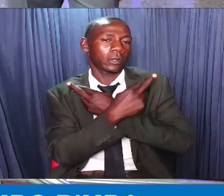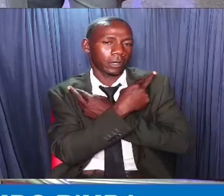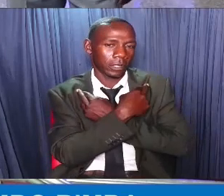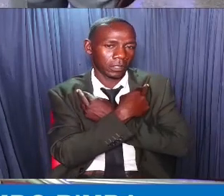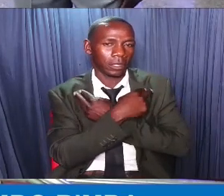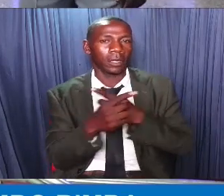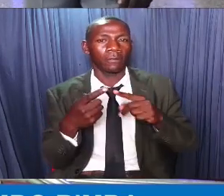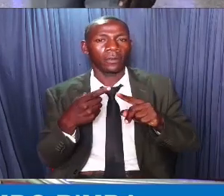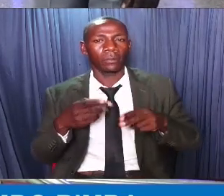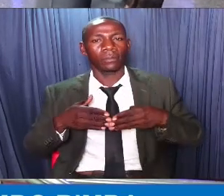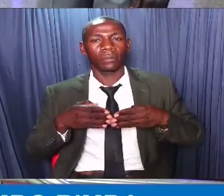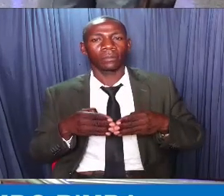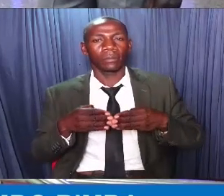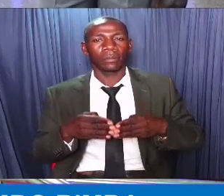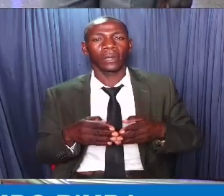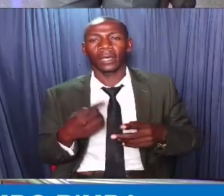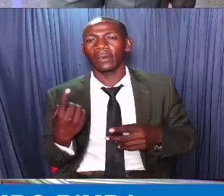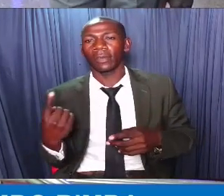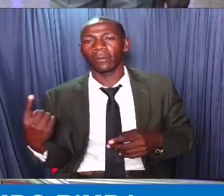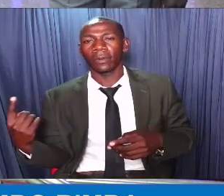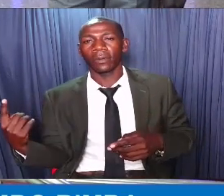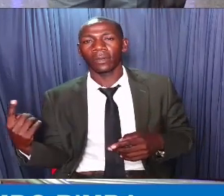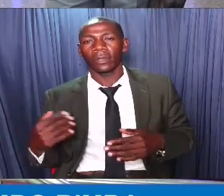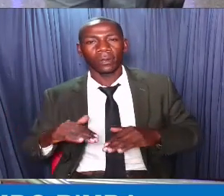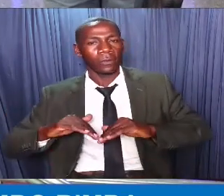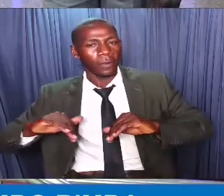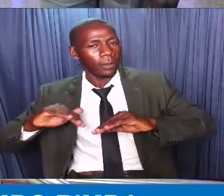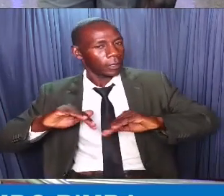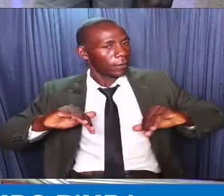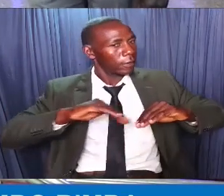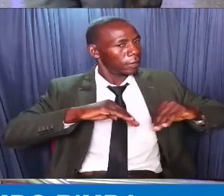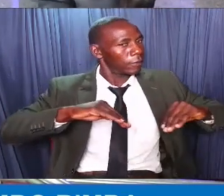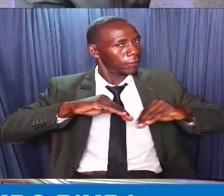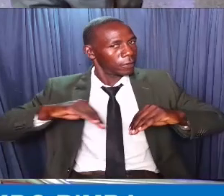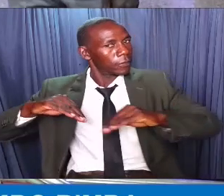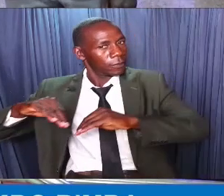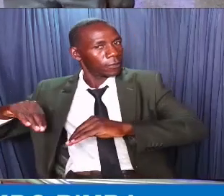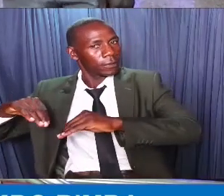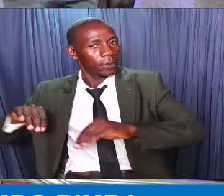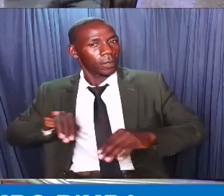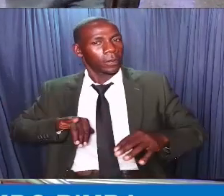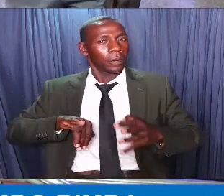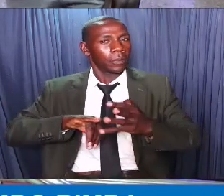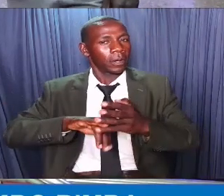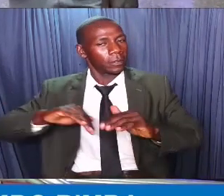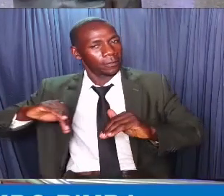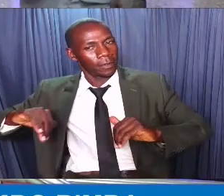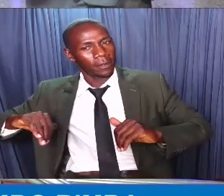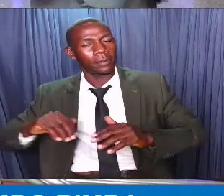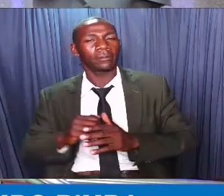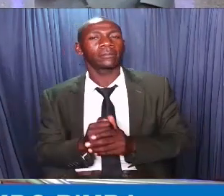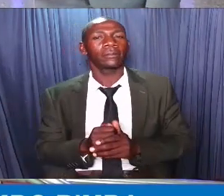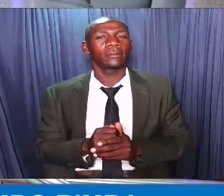this sin. Kila mmoja akawa everybody hasongelei mwenzake. Could not move to any other person. Hata mke unashaka naye. Even your